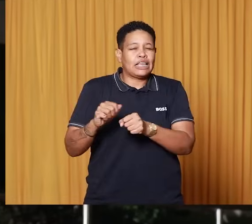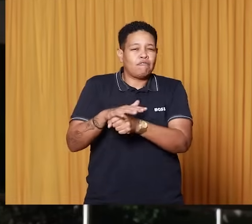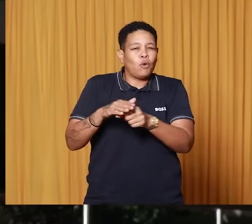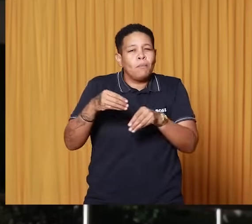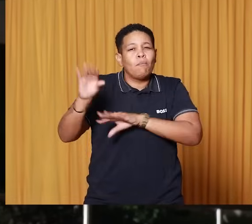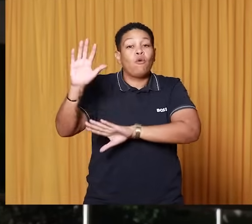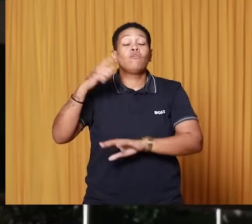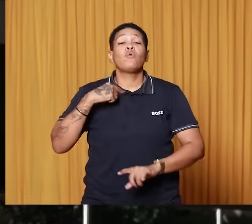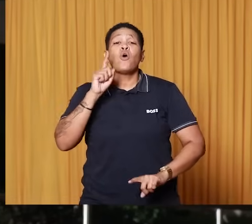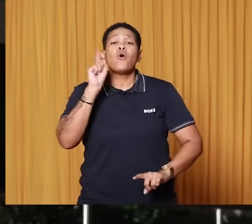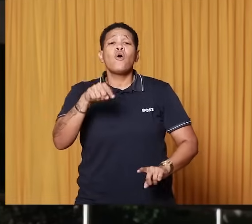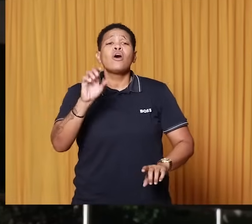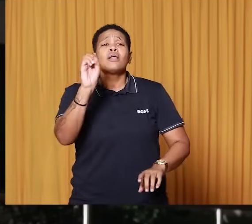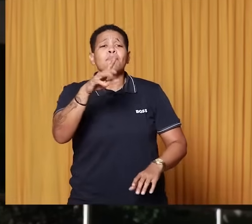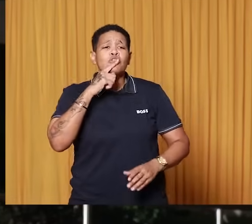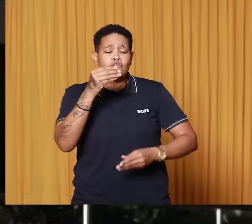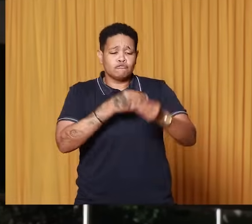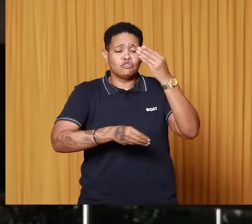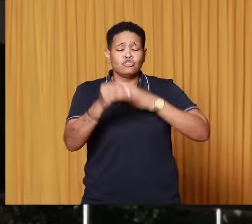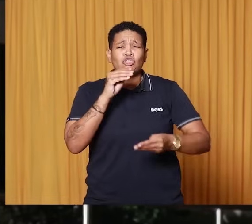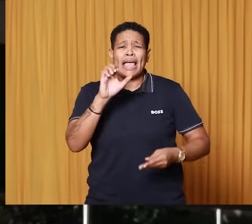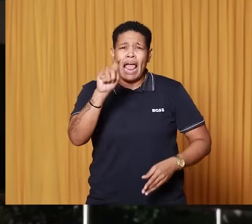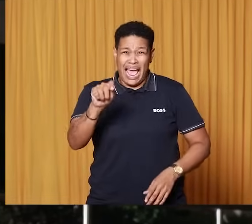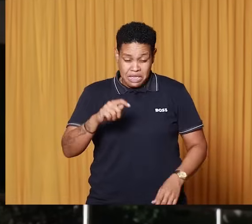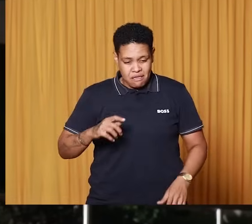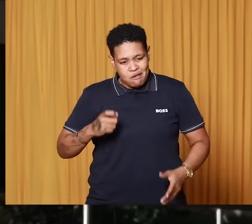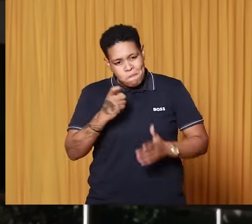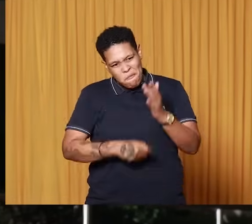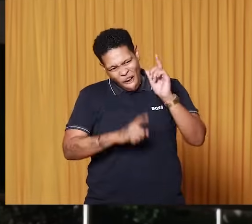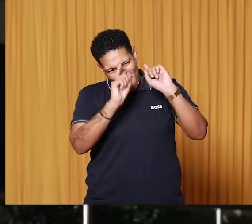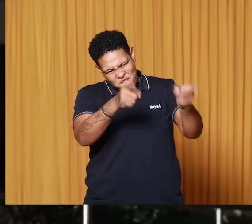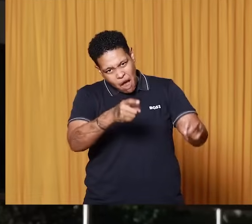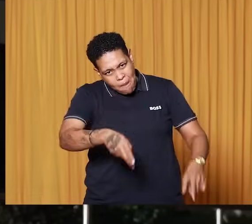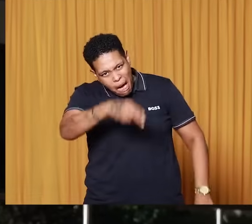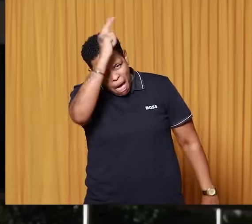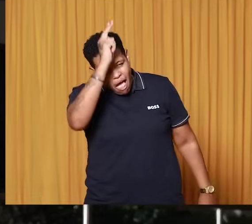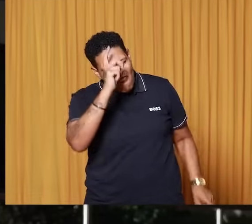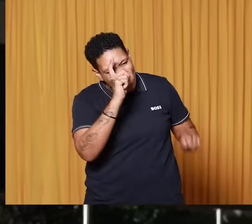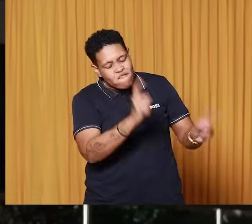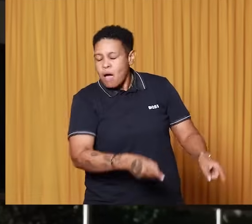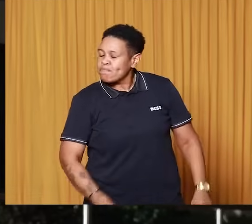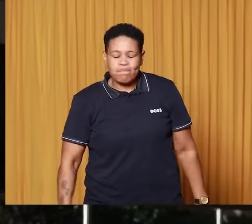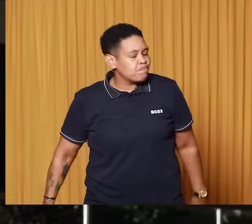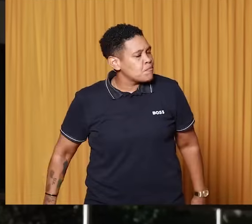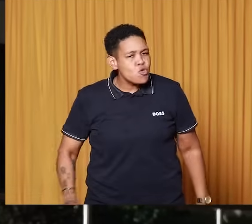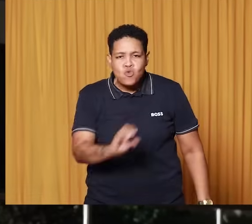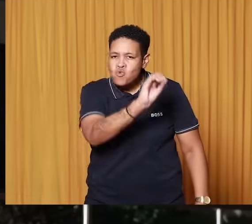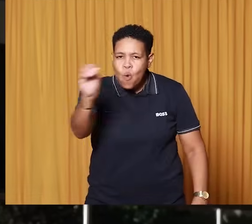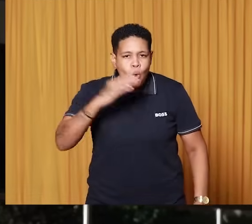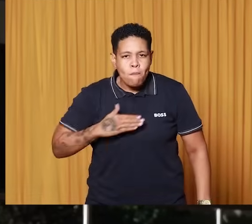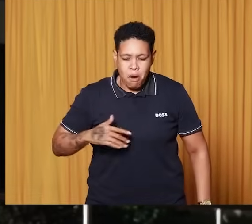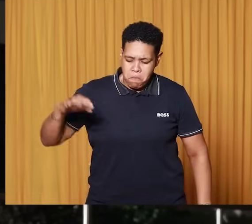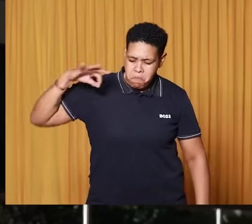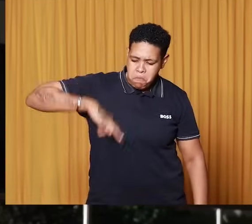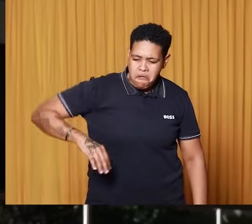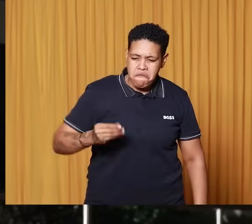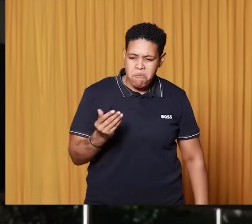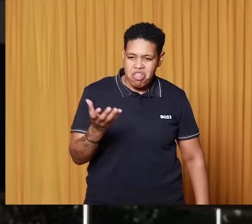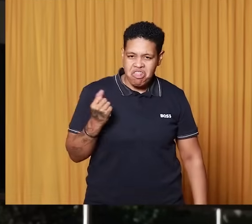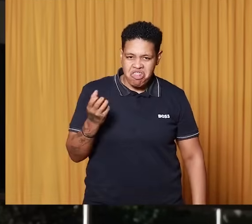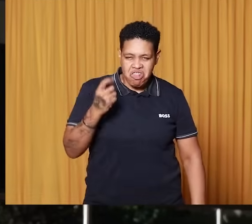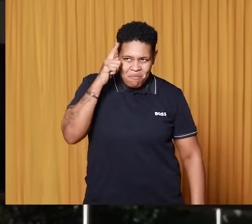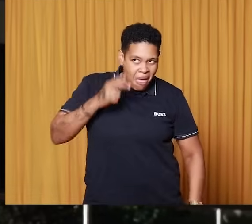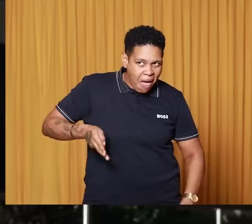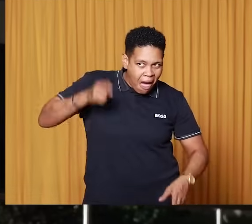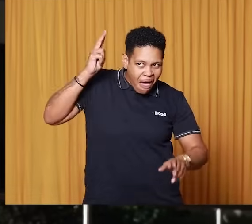also issued an order under the Trade Act to prevent price gouging. No one should seek to profit from the hardship of a